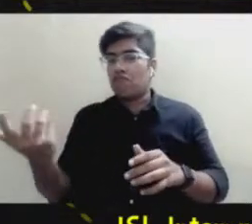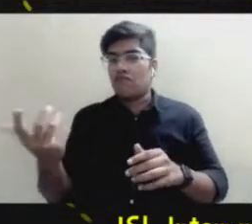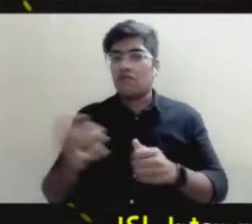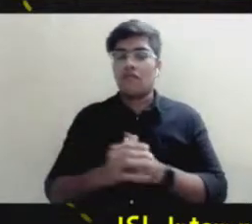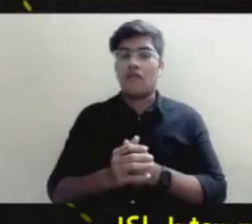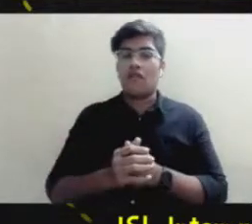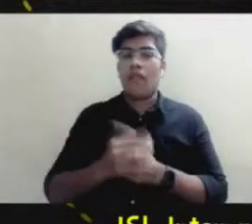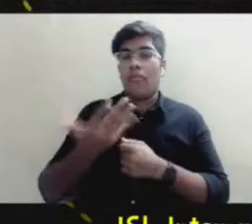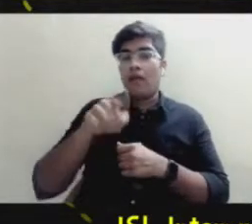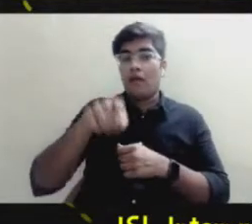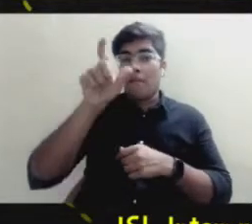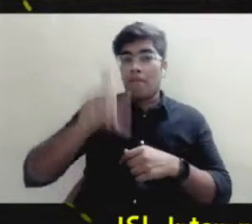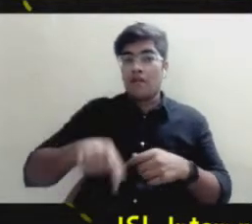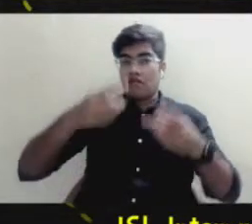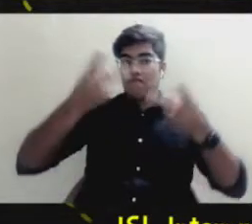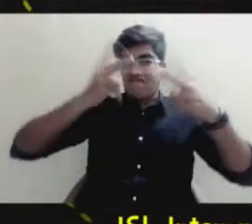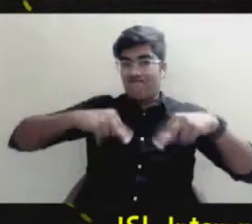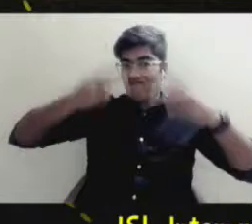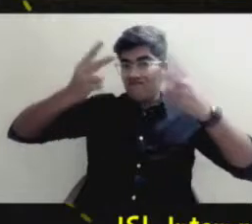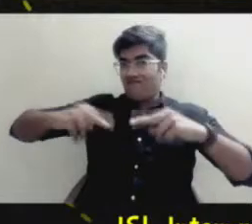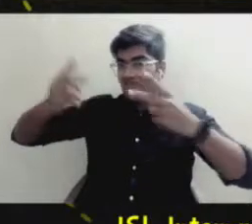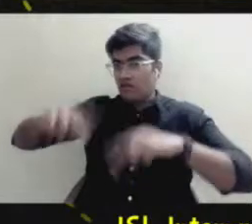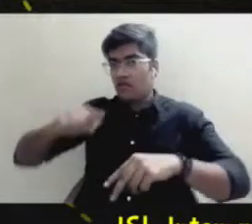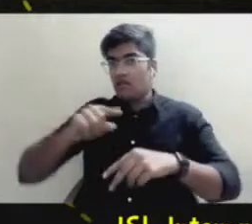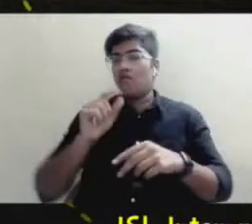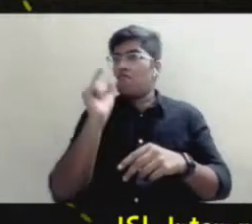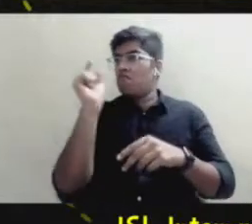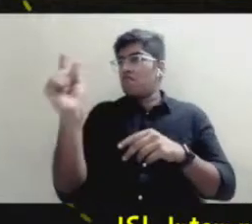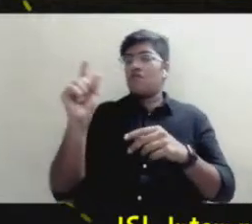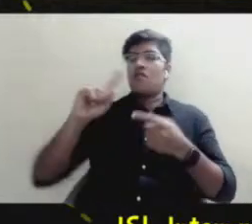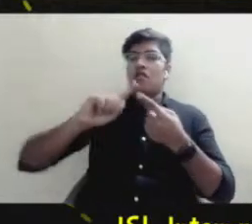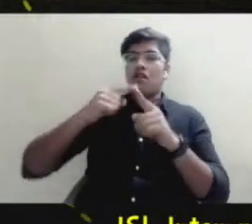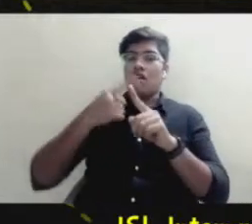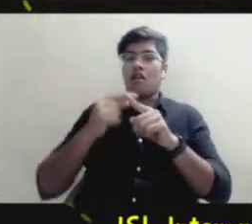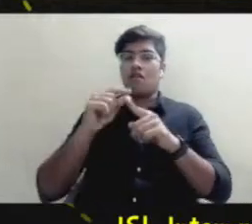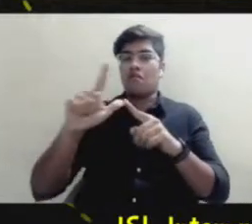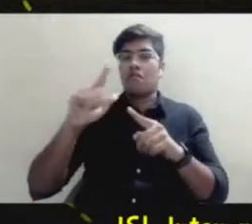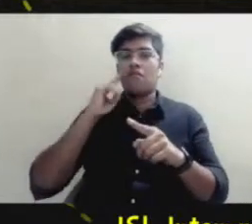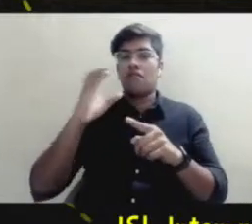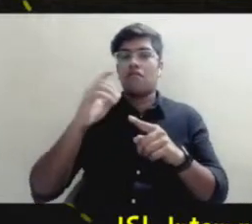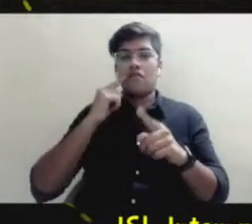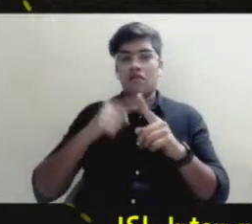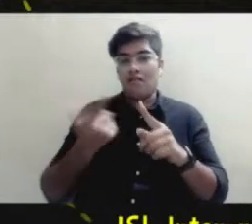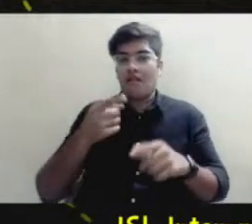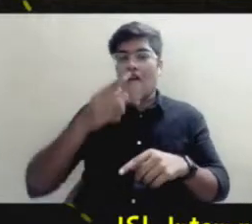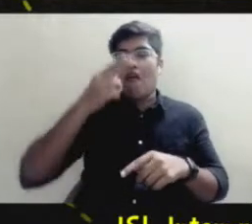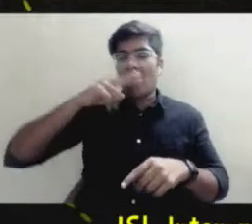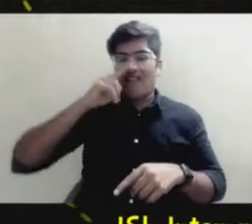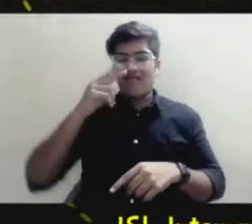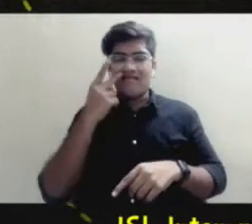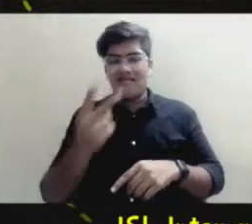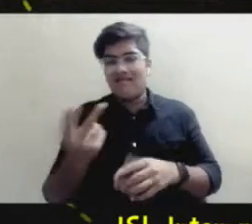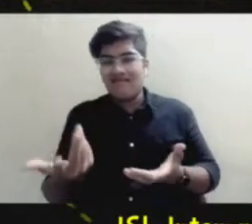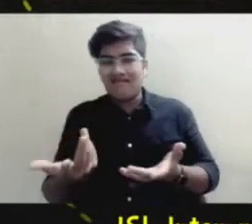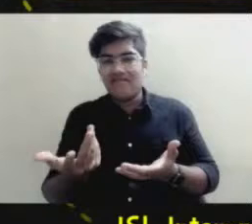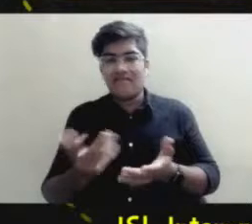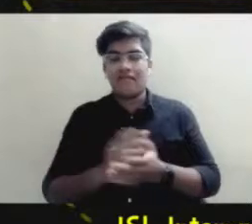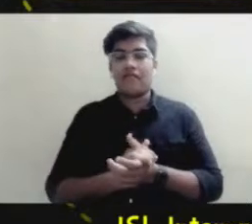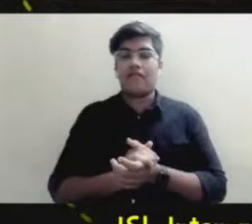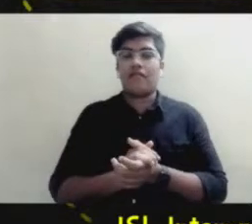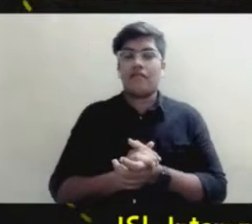translated the lyrics, they turn out to be marked as explicit. And it's quite fun to see that, because